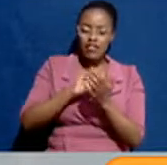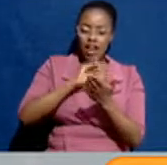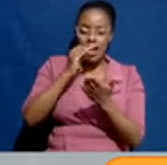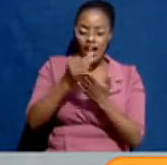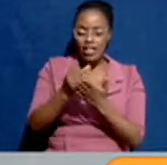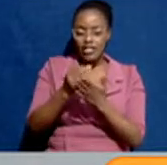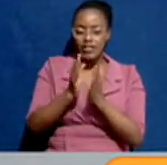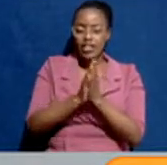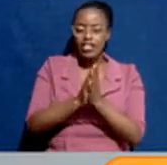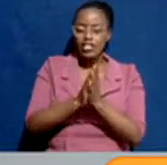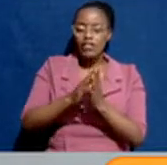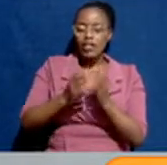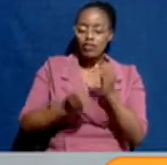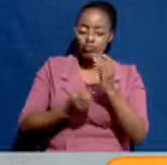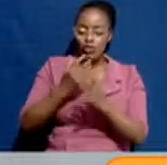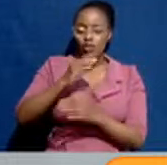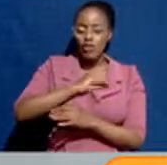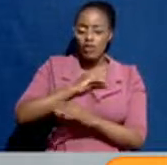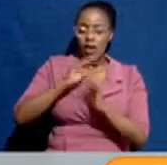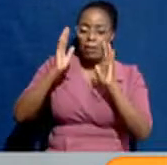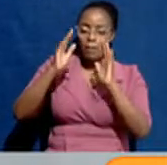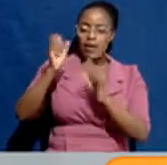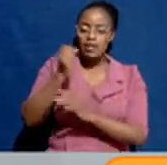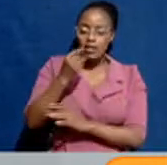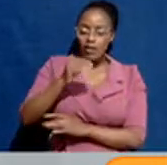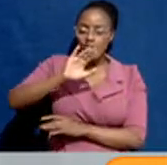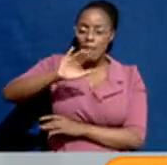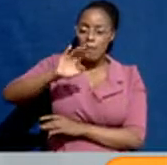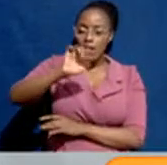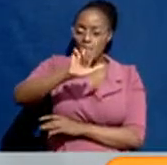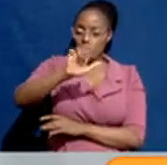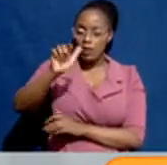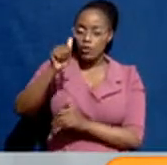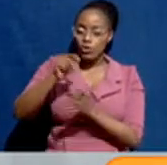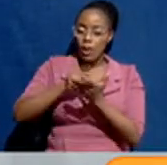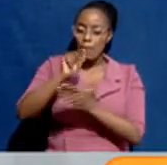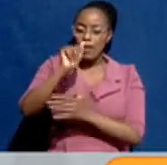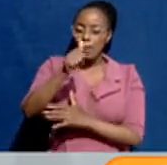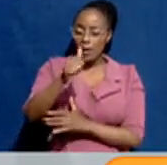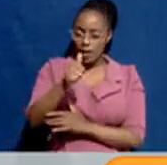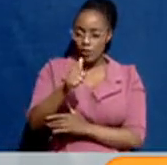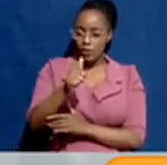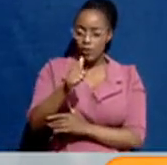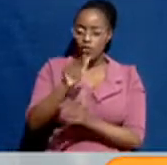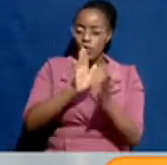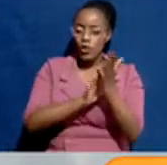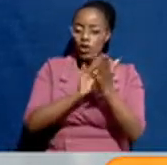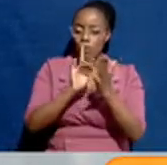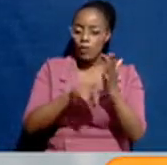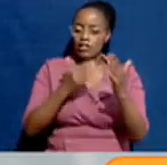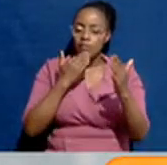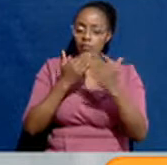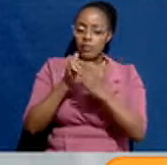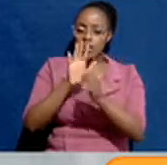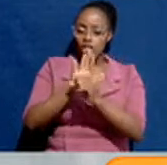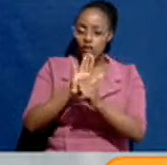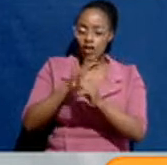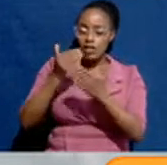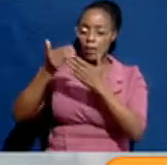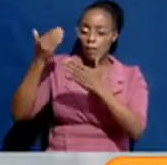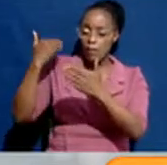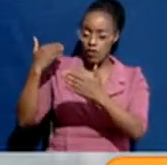on-source revenue, huge wage bills, pending bills. What do you recommend going forward? Okay, thank you very much. I had earlier